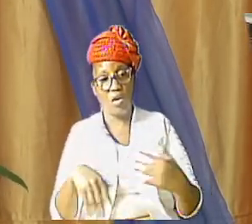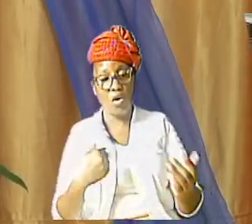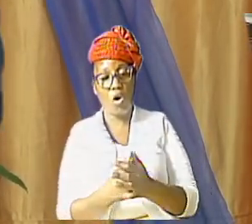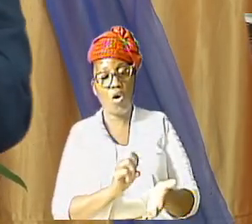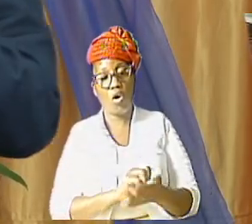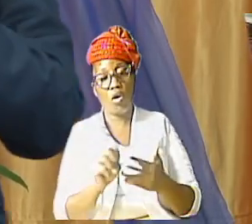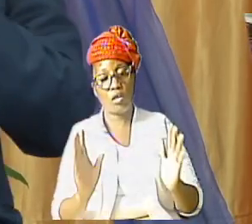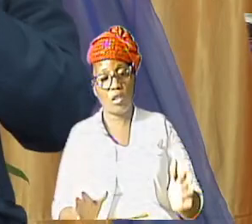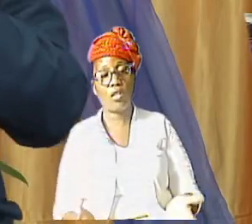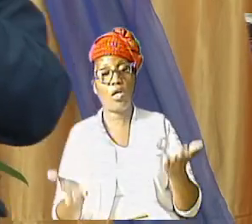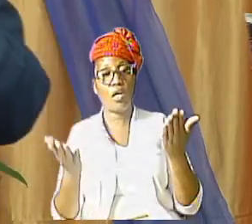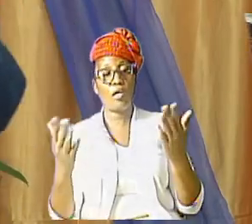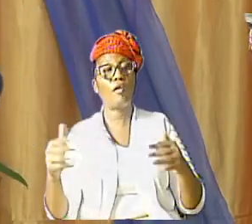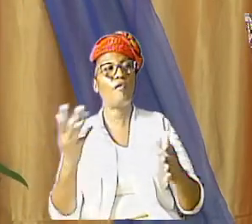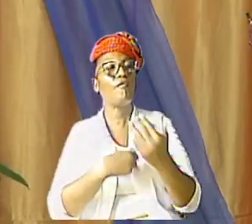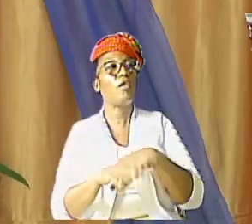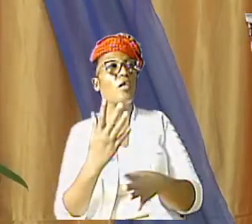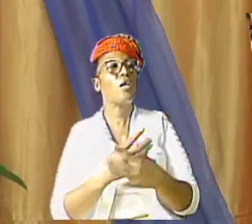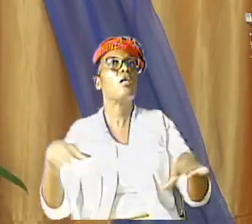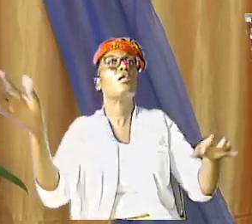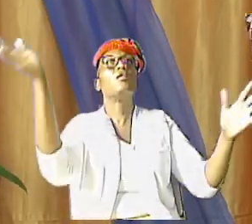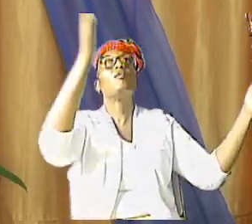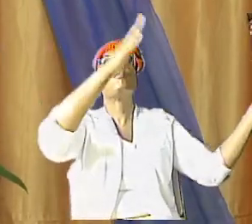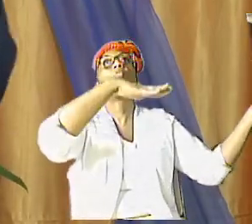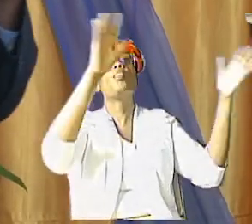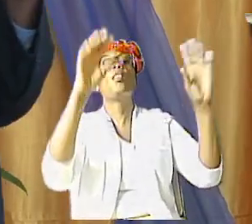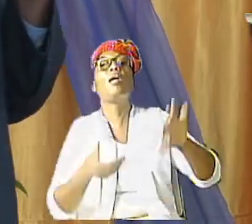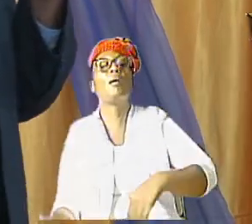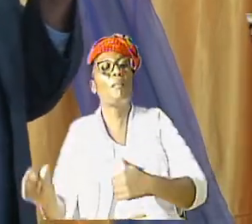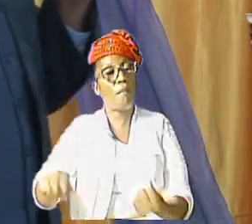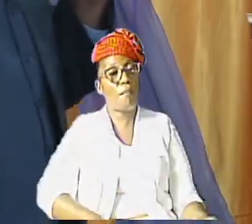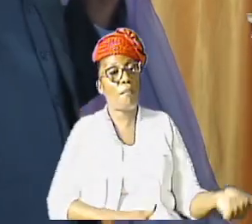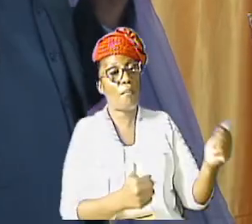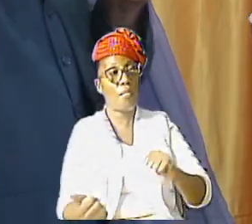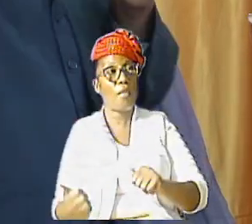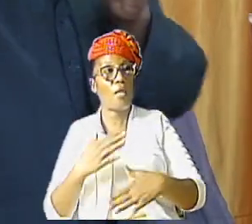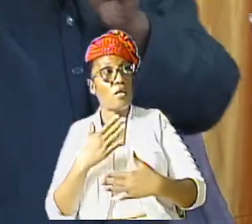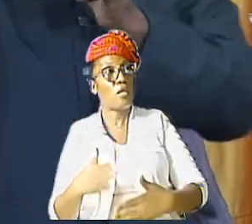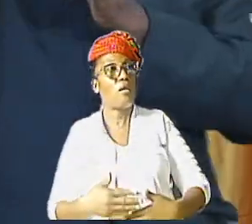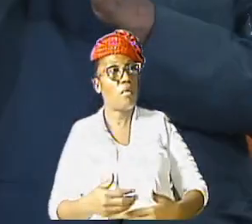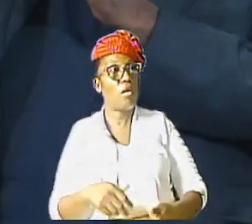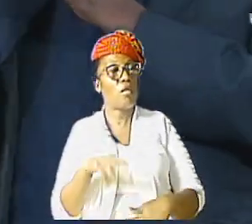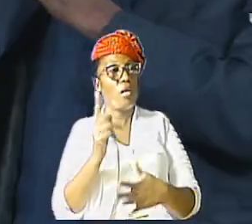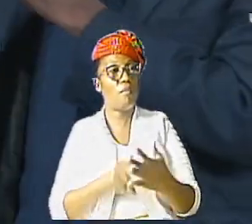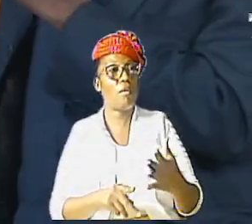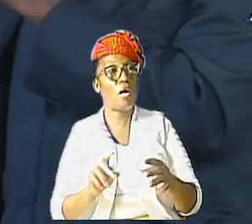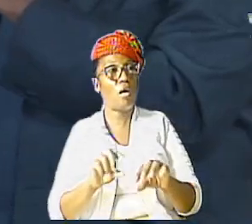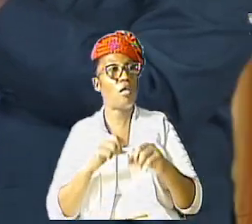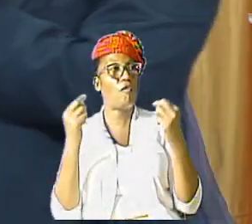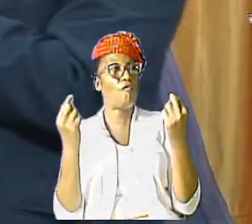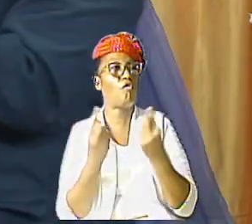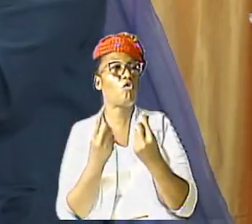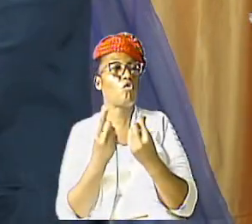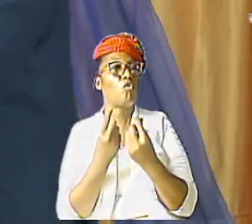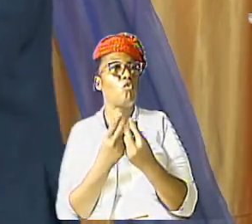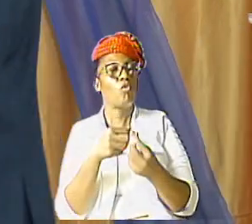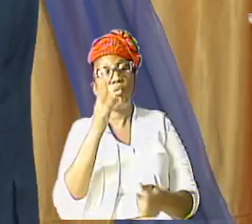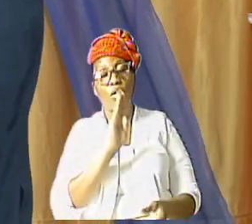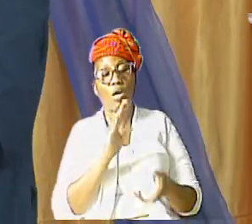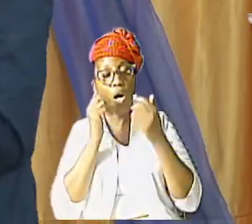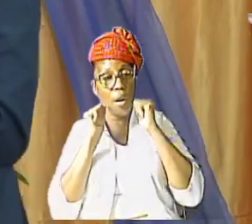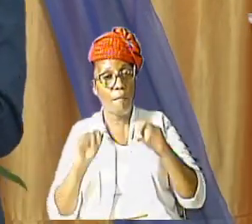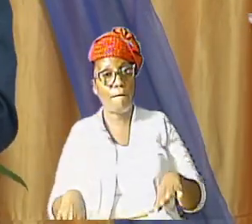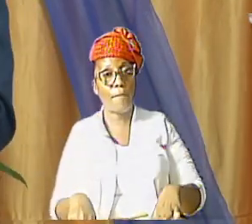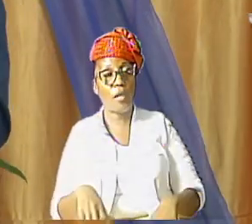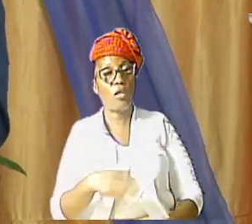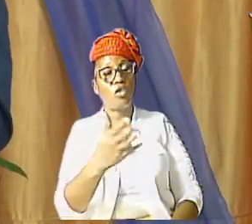hands and wave it to heaven? Amen. You're baptized in the body. You're a part of this assembly. You're part of this group. Amen. God bless you. Next week,